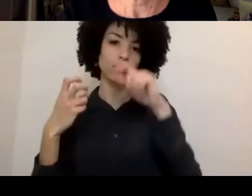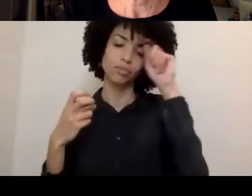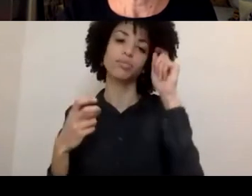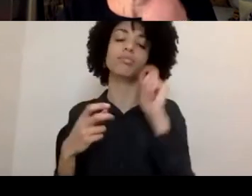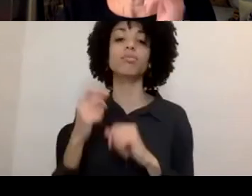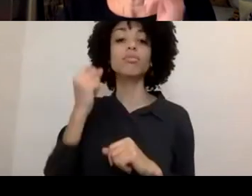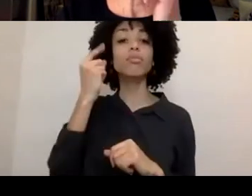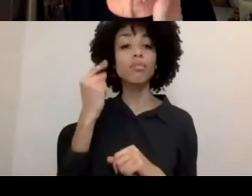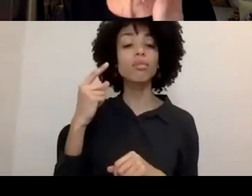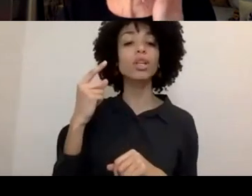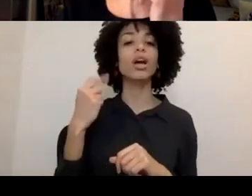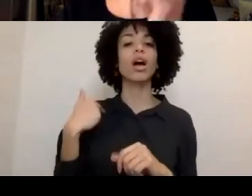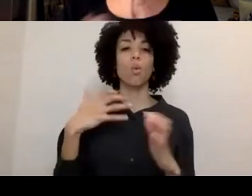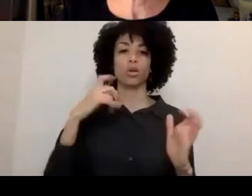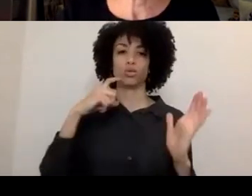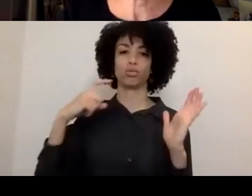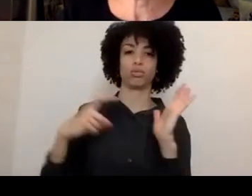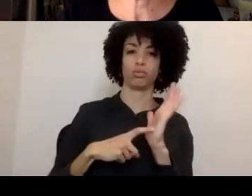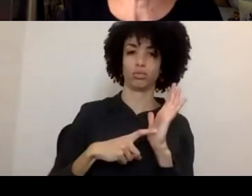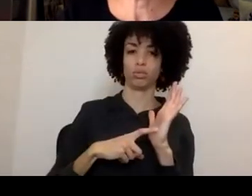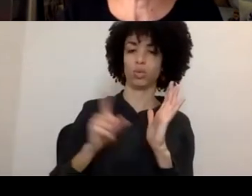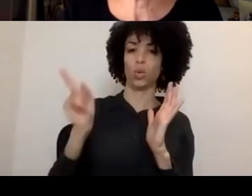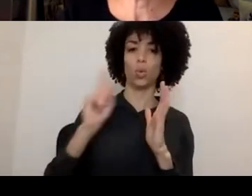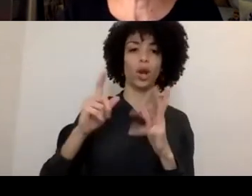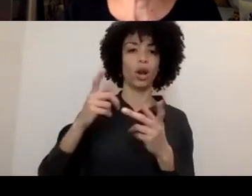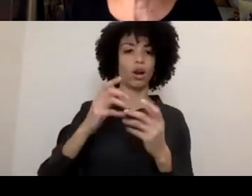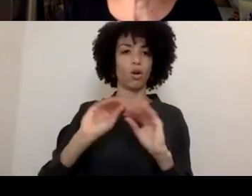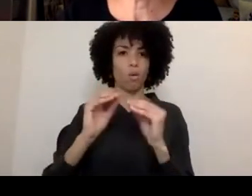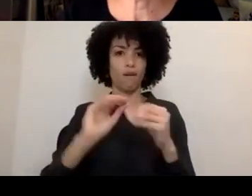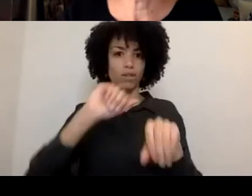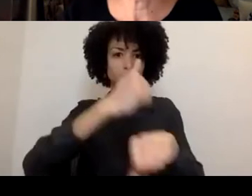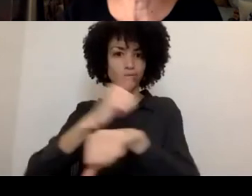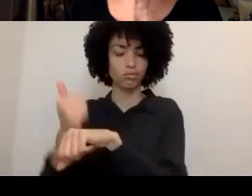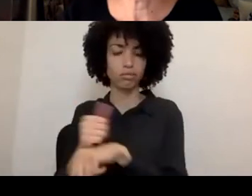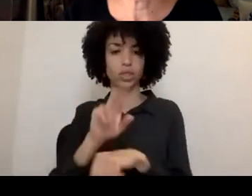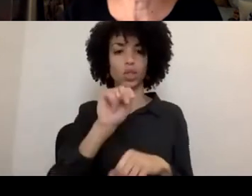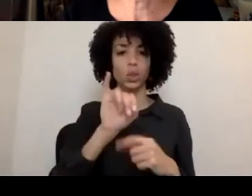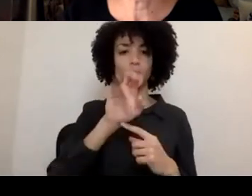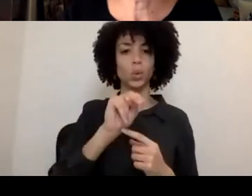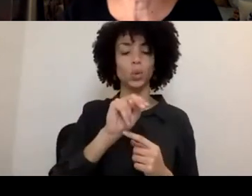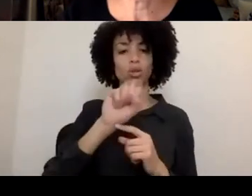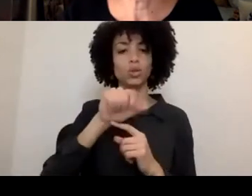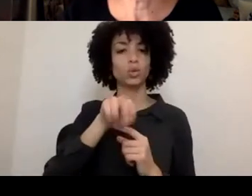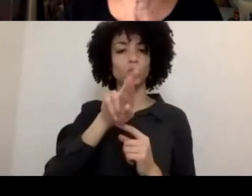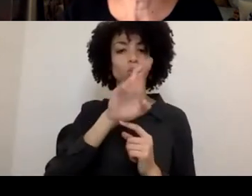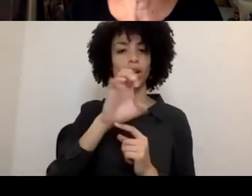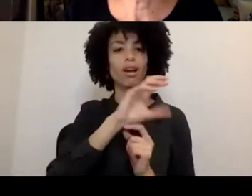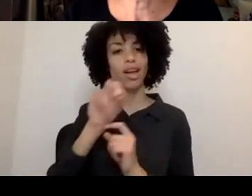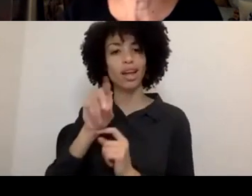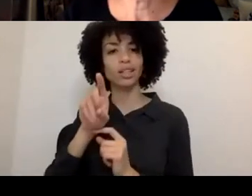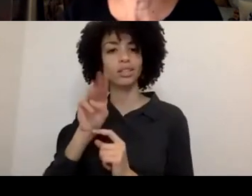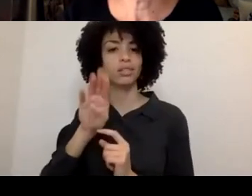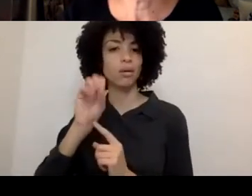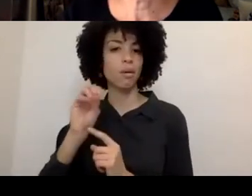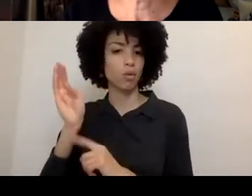Alliance, I'll address the specific sites where our offices are located, near Union Square and in Dumbo, Brooklyn, as well as the other boroughs of